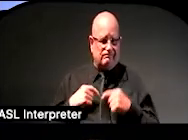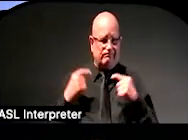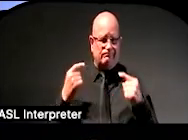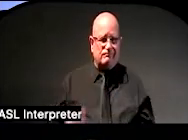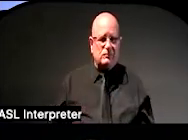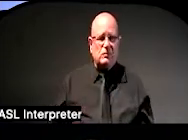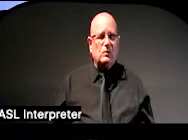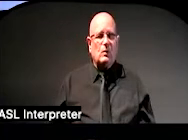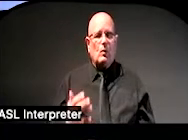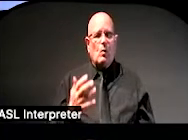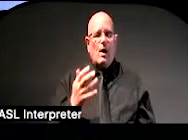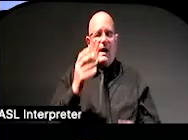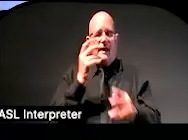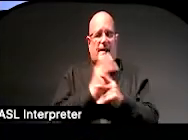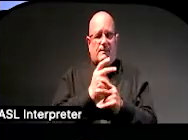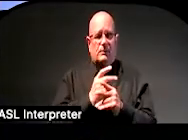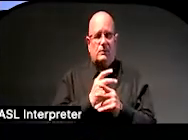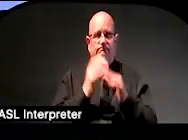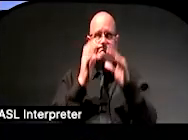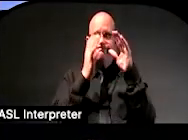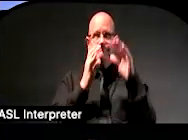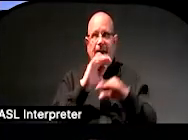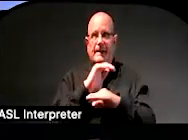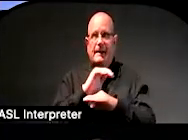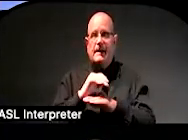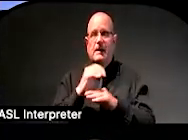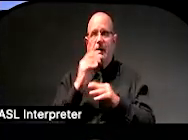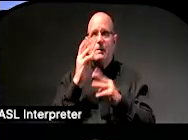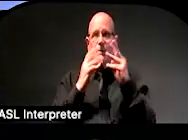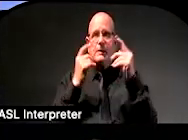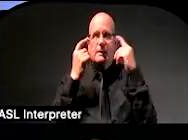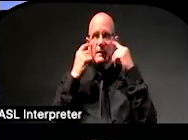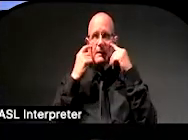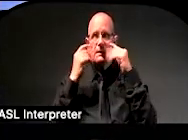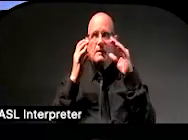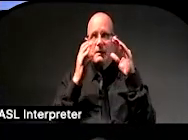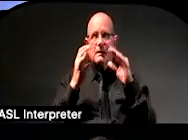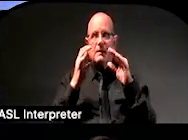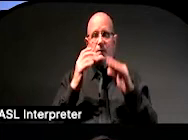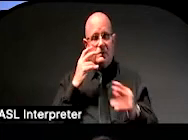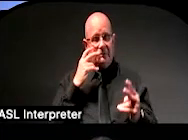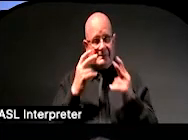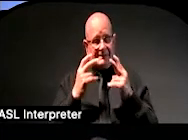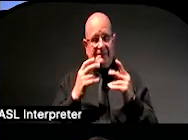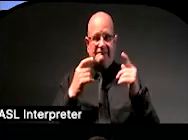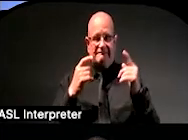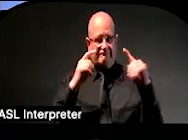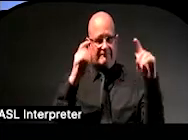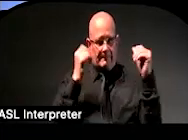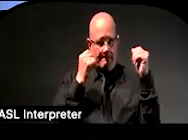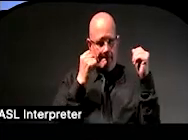What keeps you up at night? You've seen a lot of successes, and